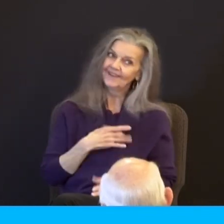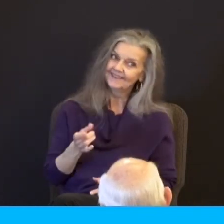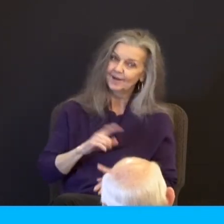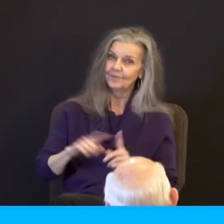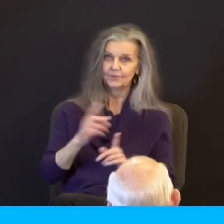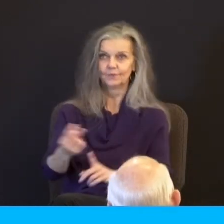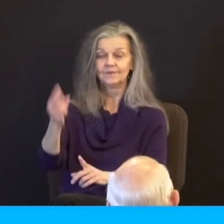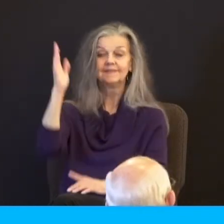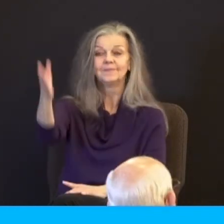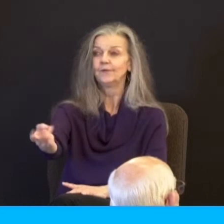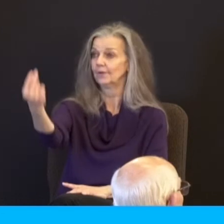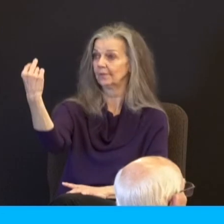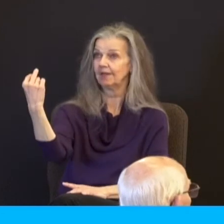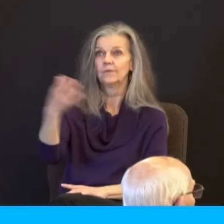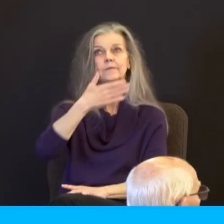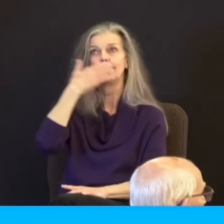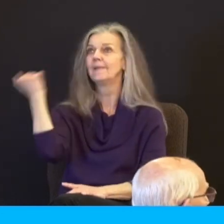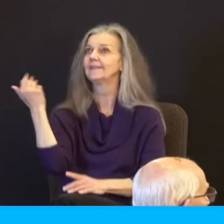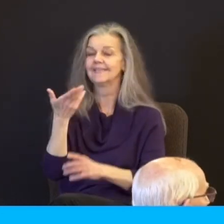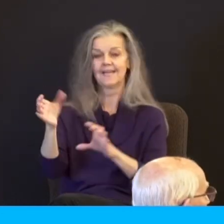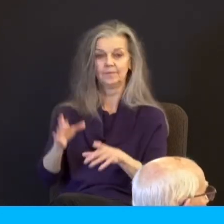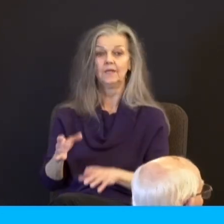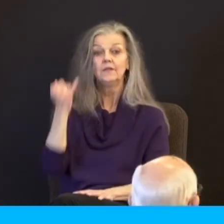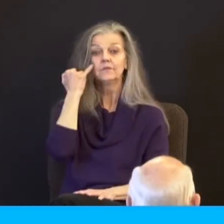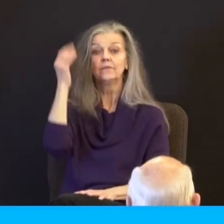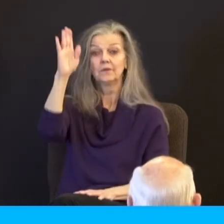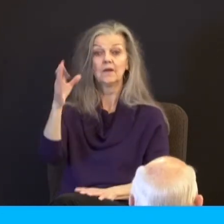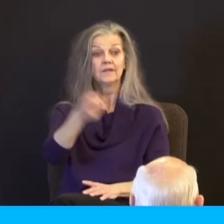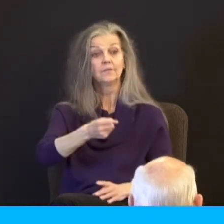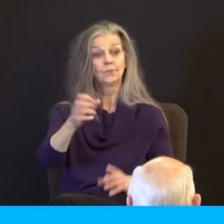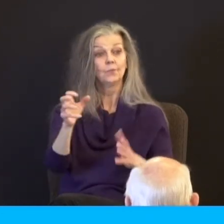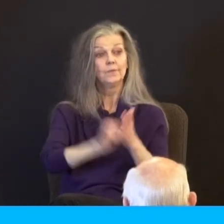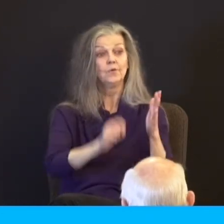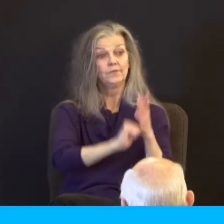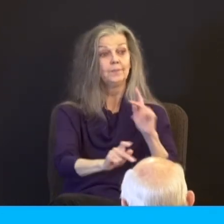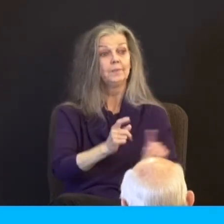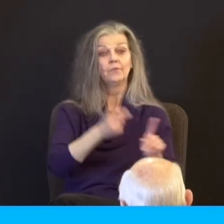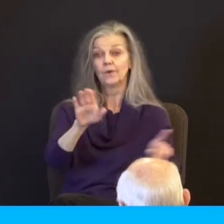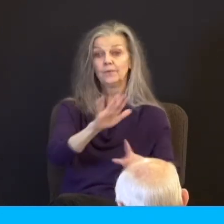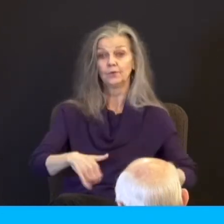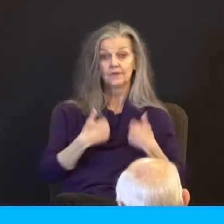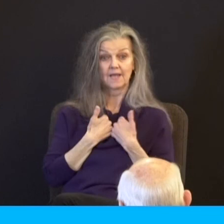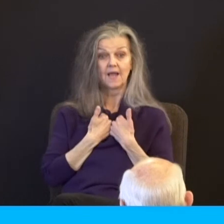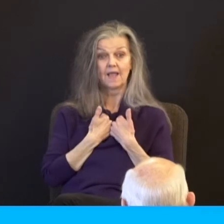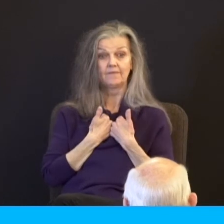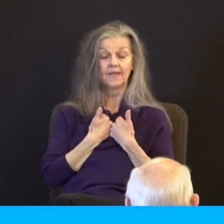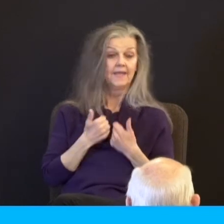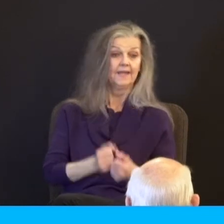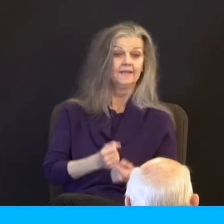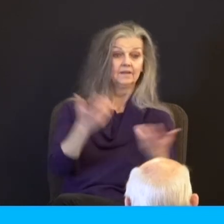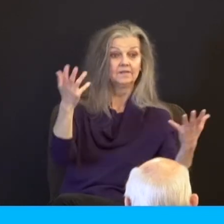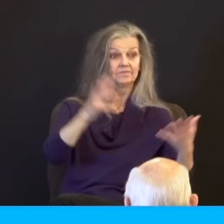best thing that ever happened to me. So should God be pulling people out of your life, or perhaps blowing things up in your face and